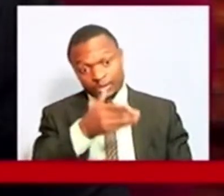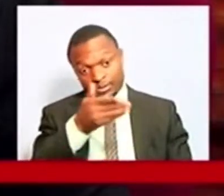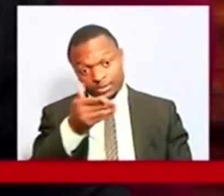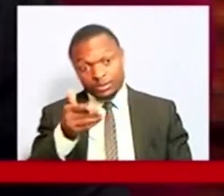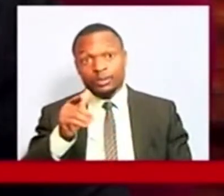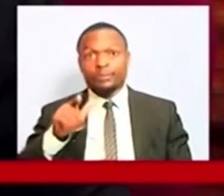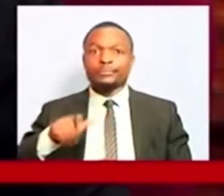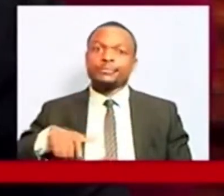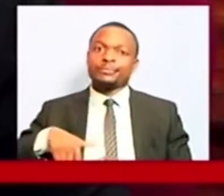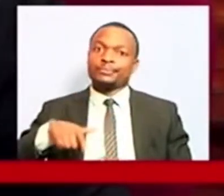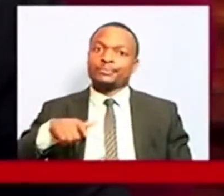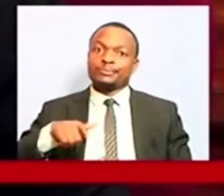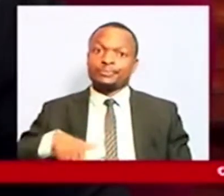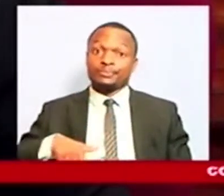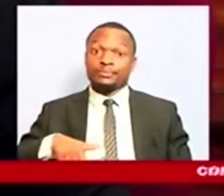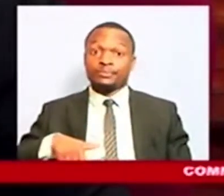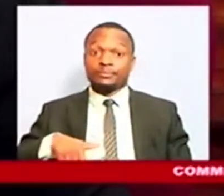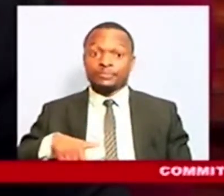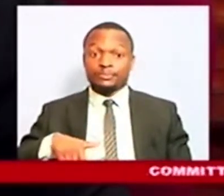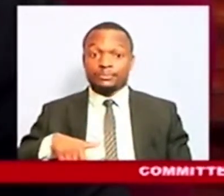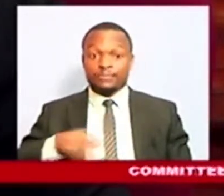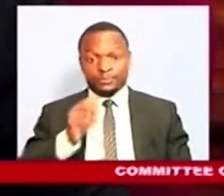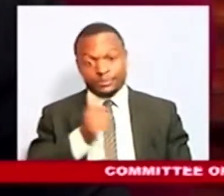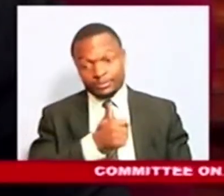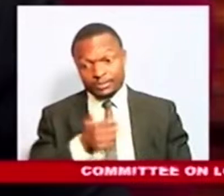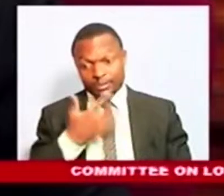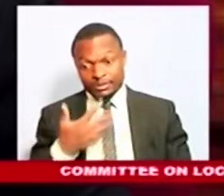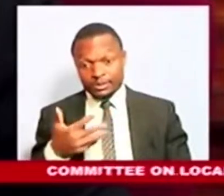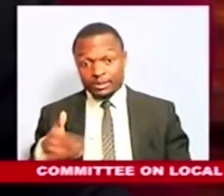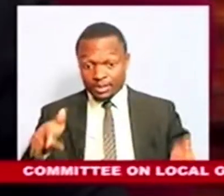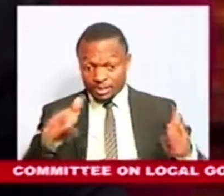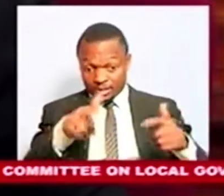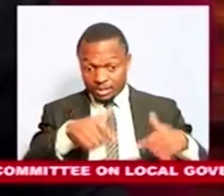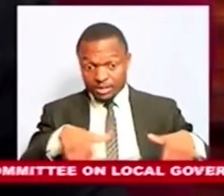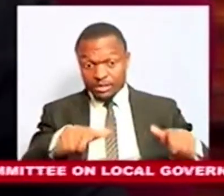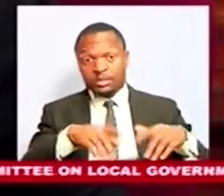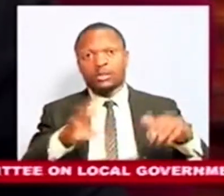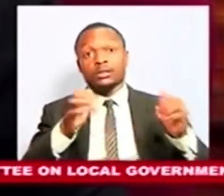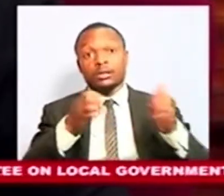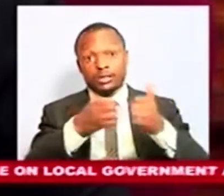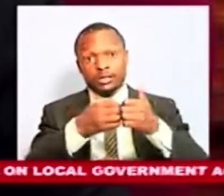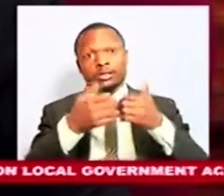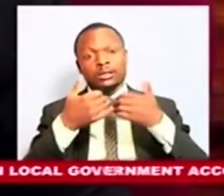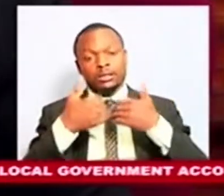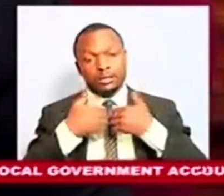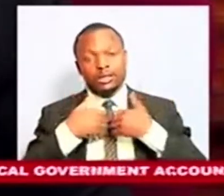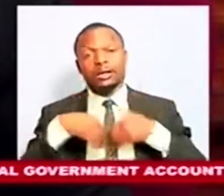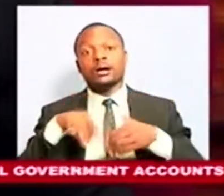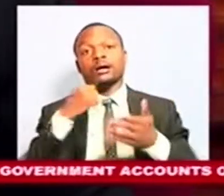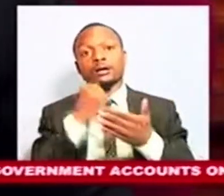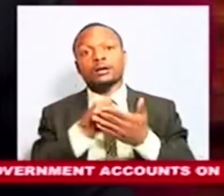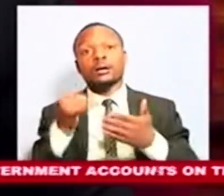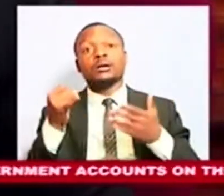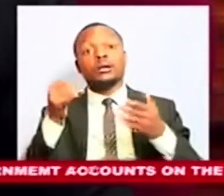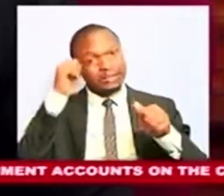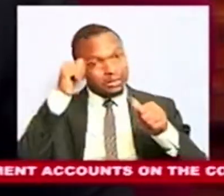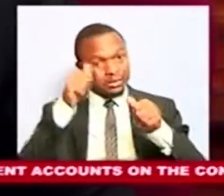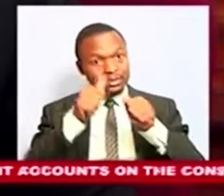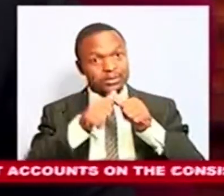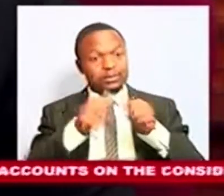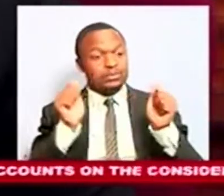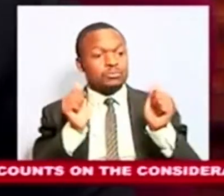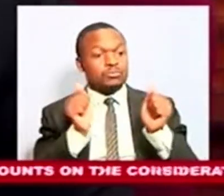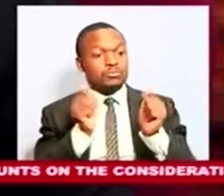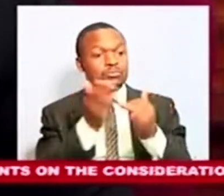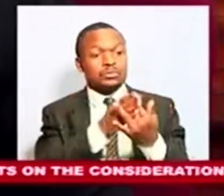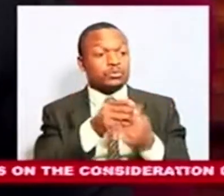delay. Then apart from that, our local bank had issues with the agreements between them and the